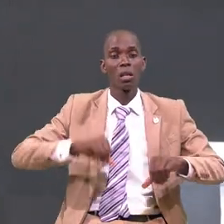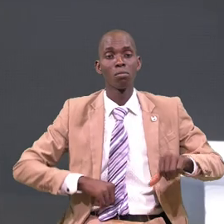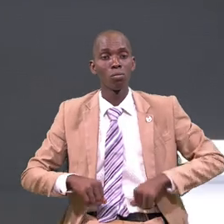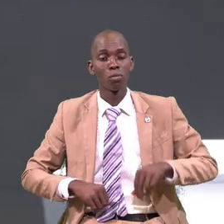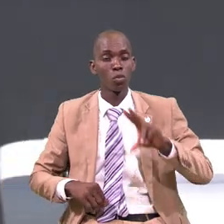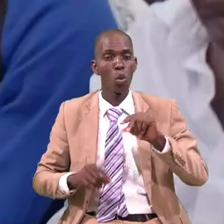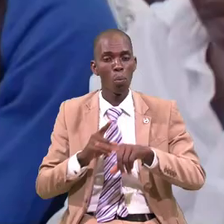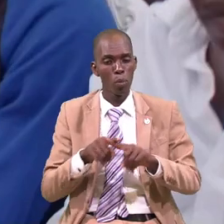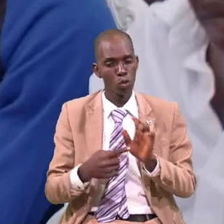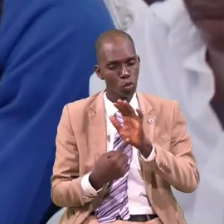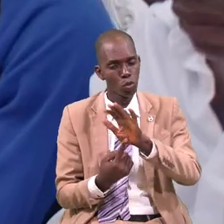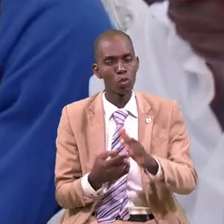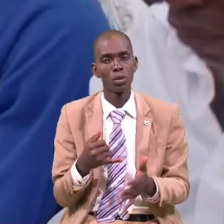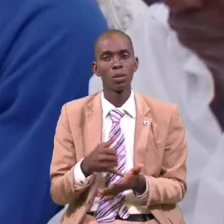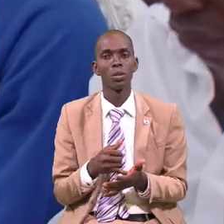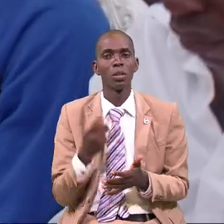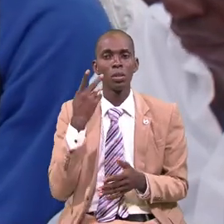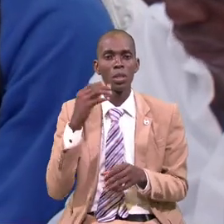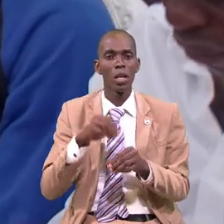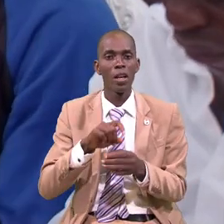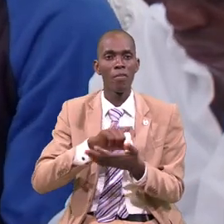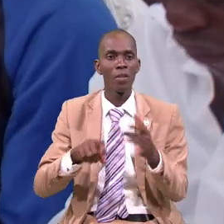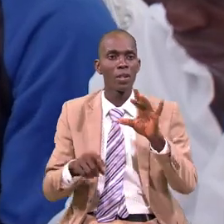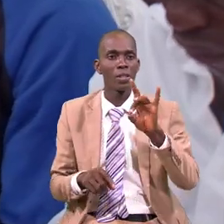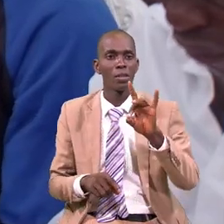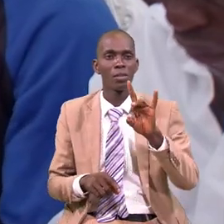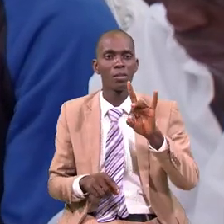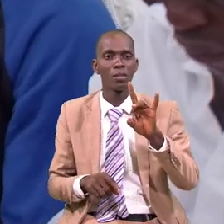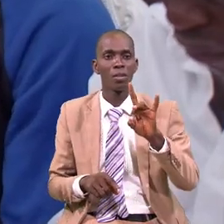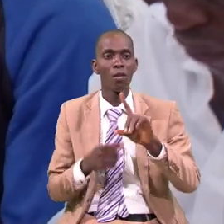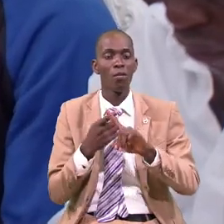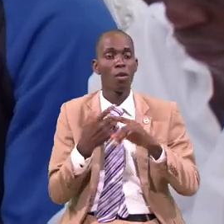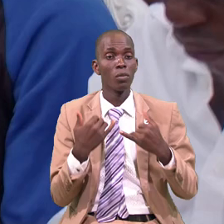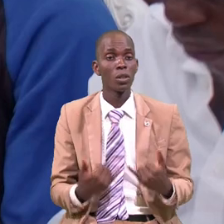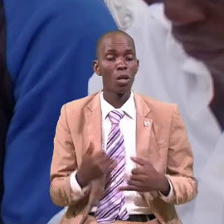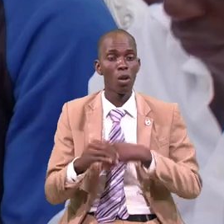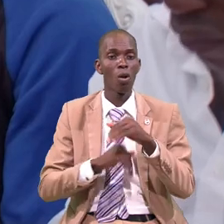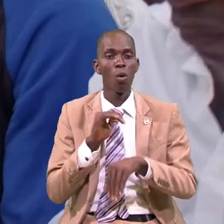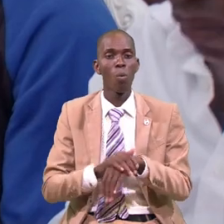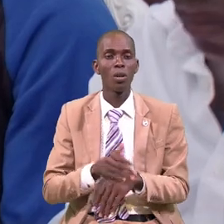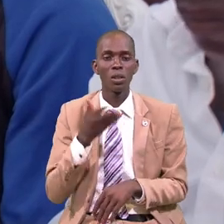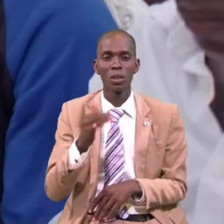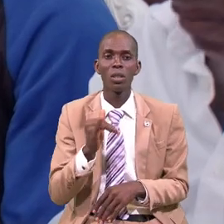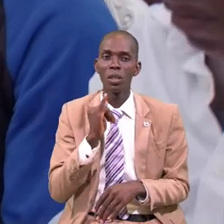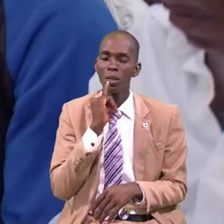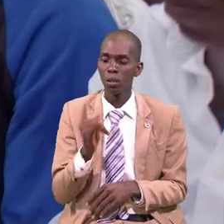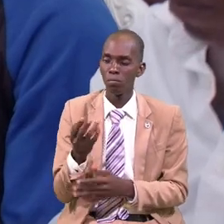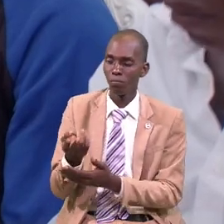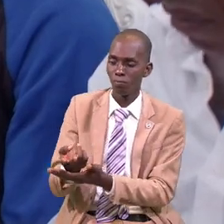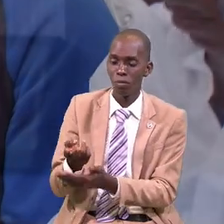Look at verse 8. In verse 8, henceforth there is laid up for me a crown